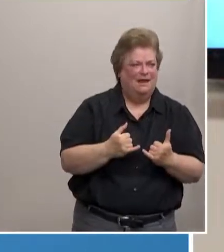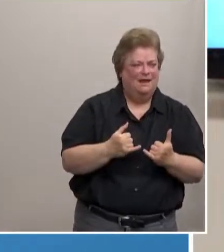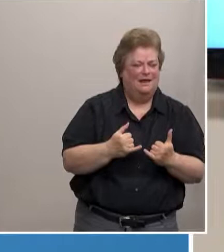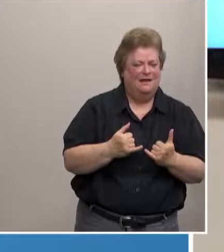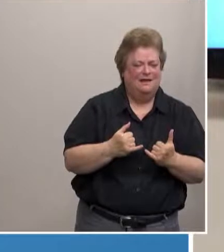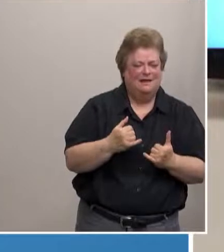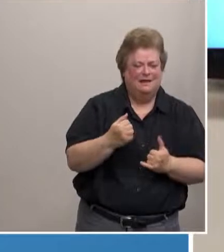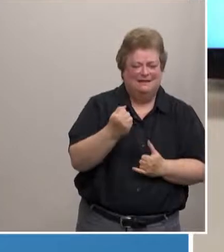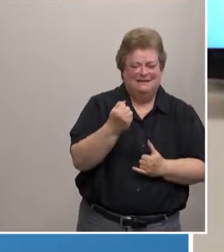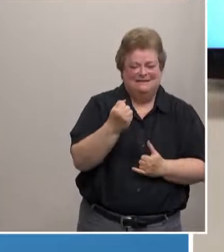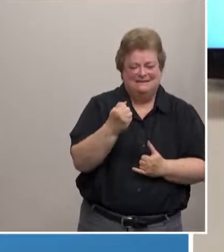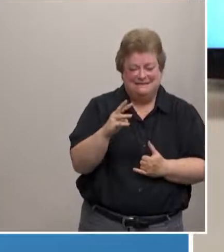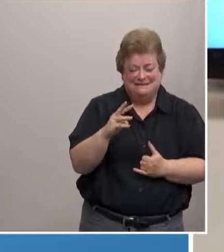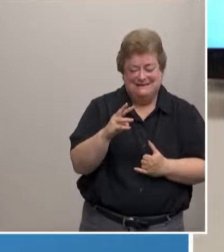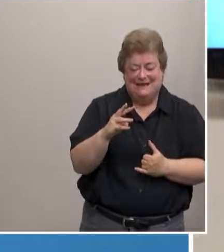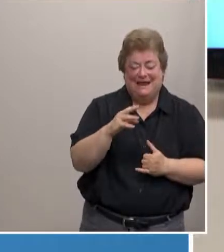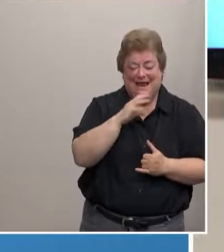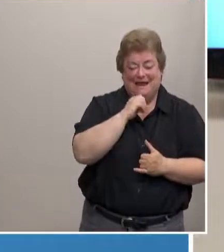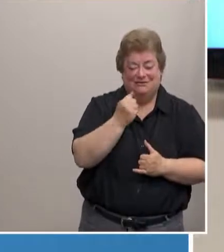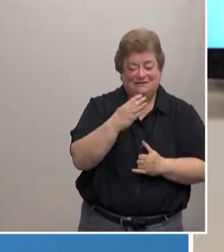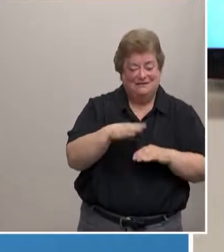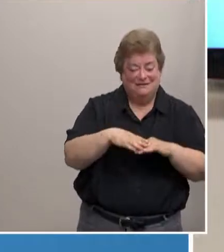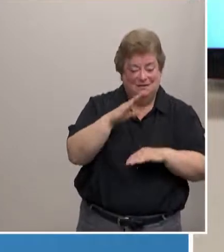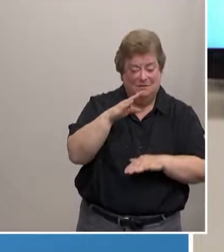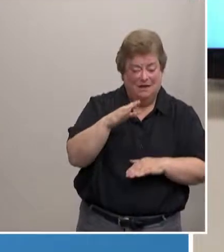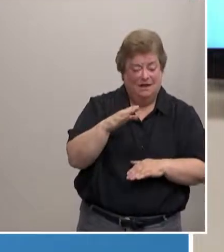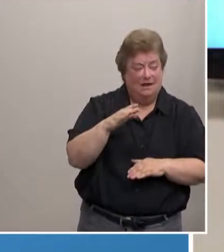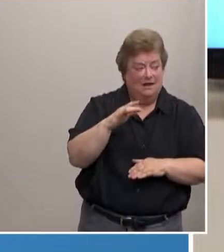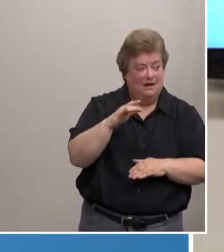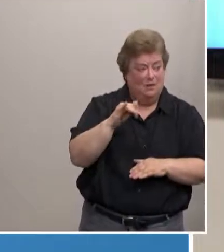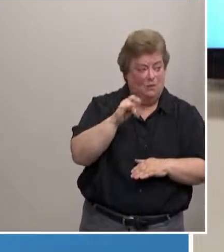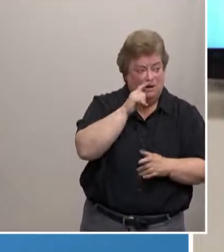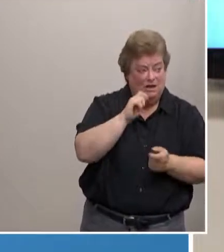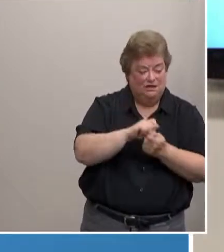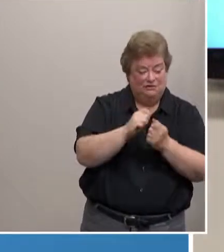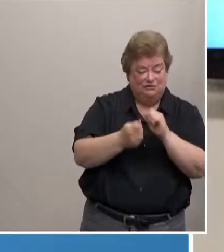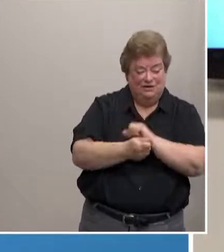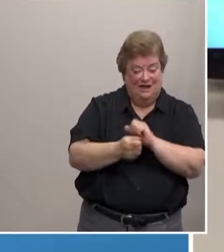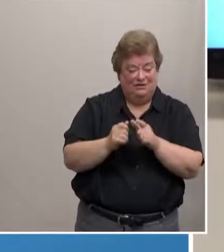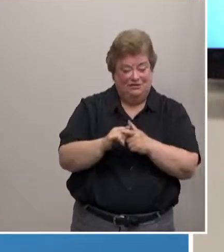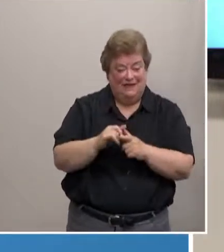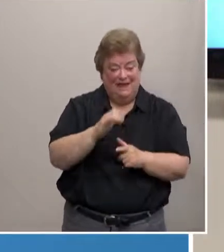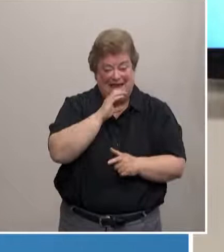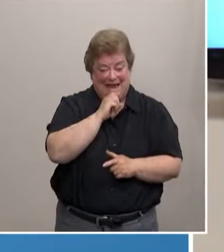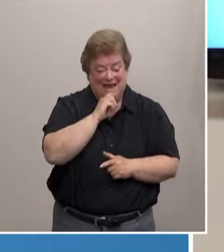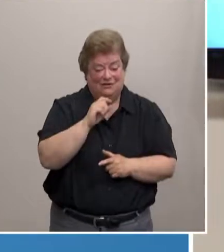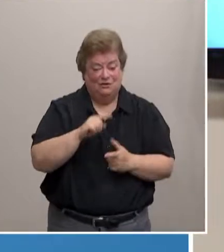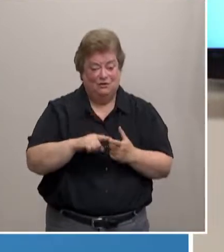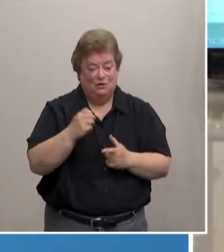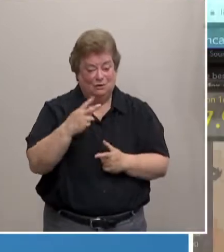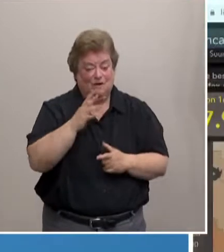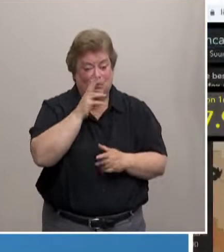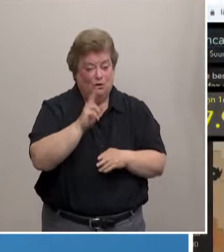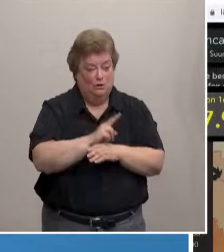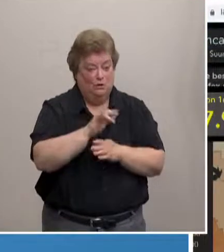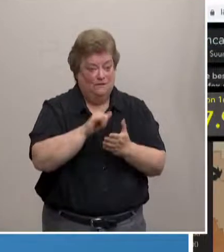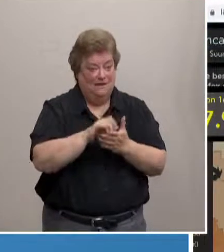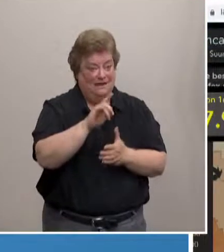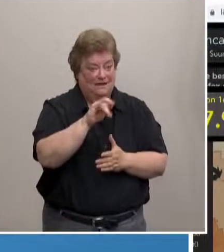population 16 plus vaccinated. Is it the plan to change that to 12 plus and use the data based on that